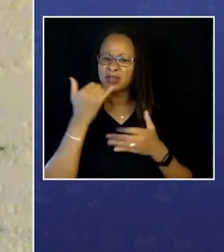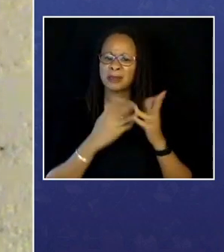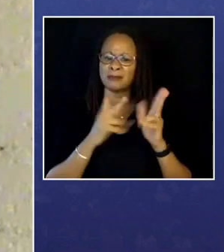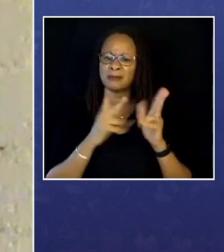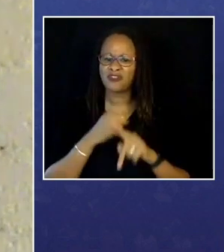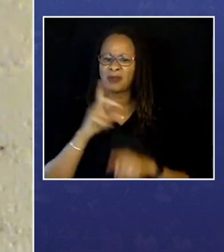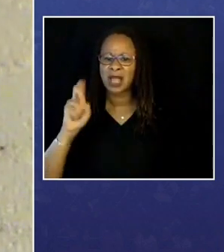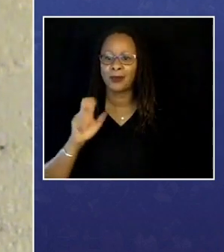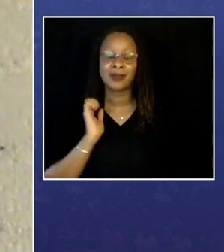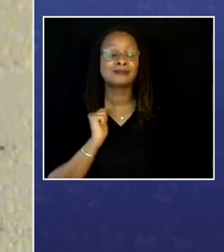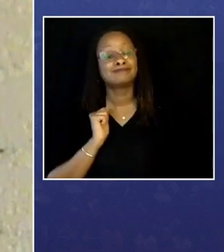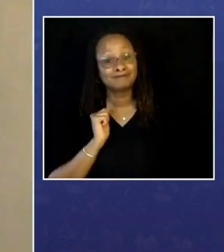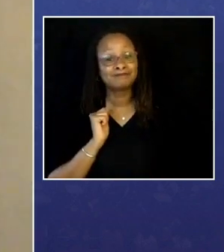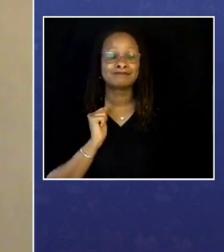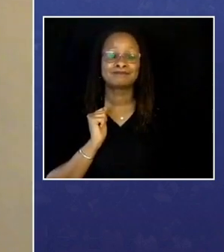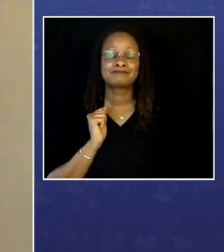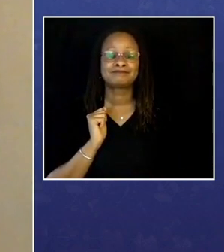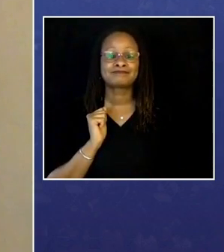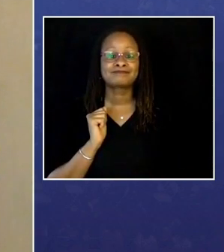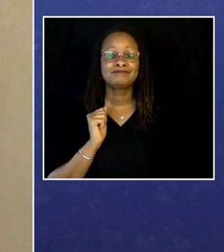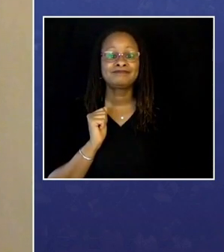Delawareans.